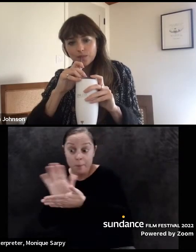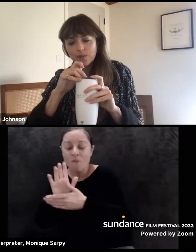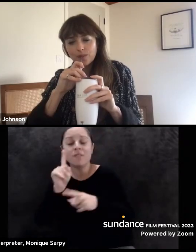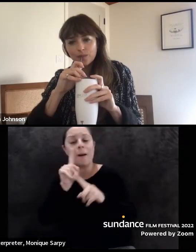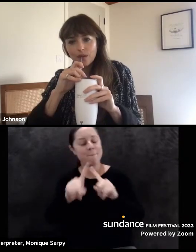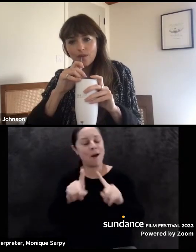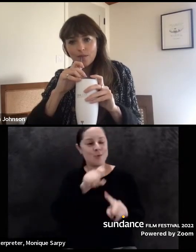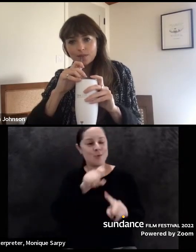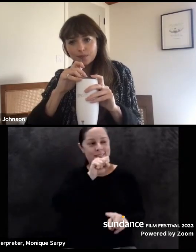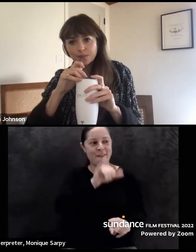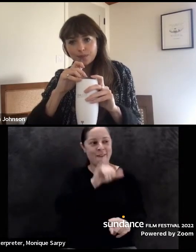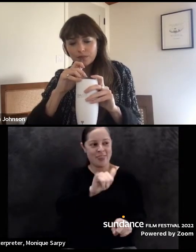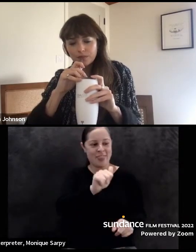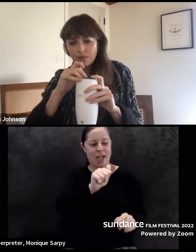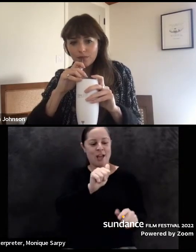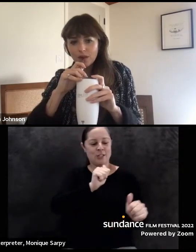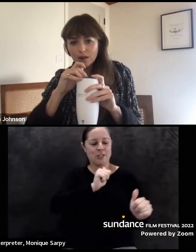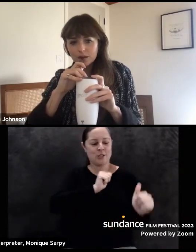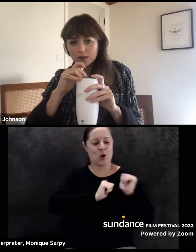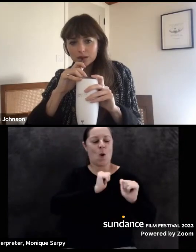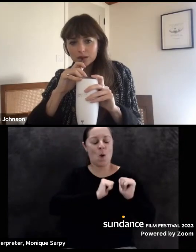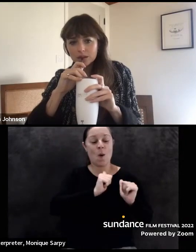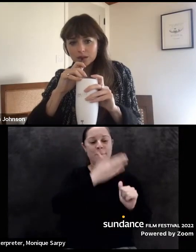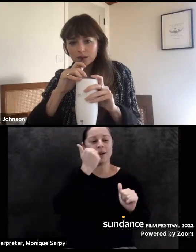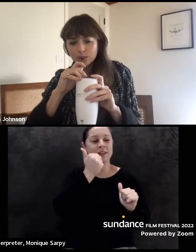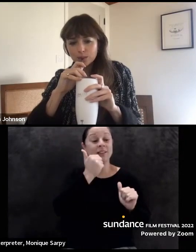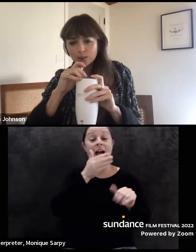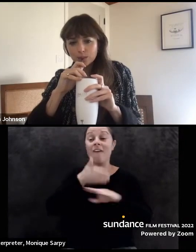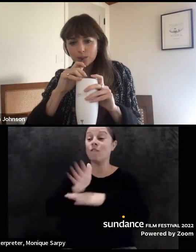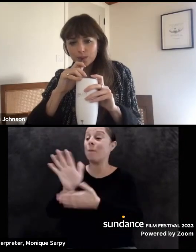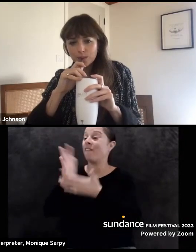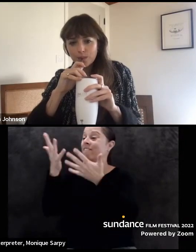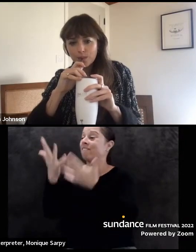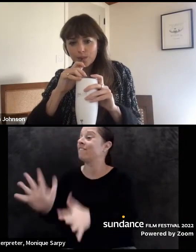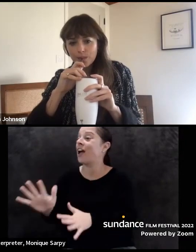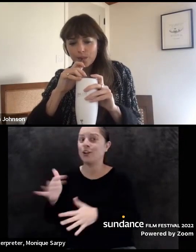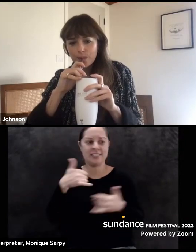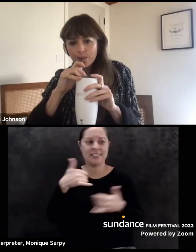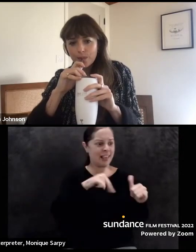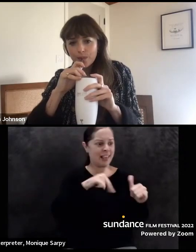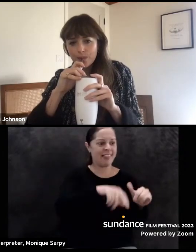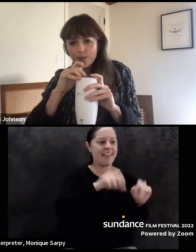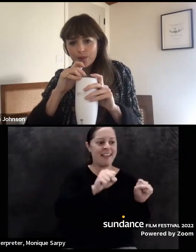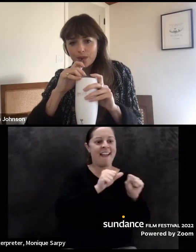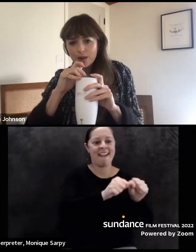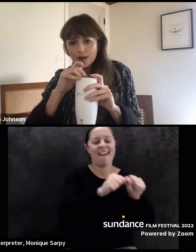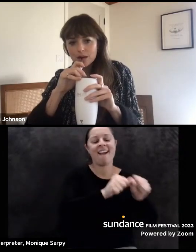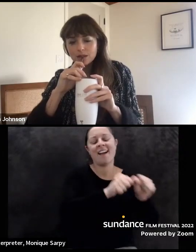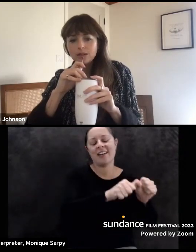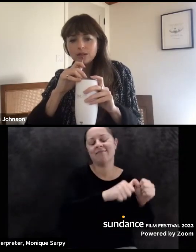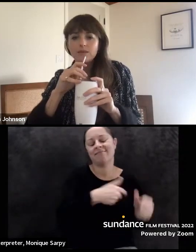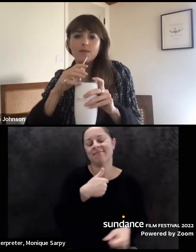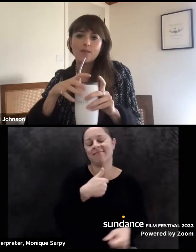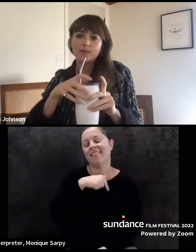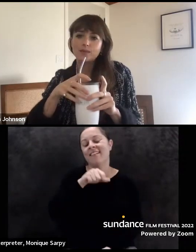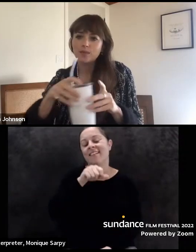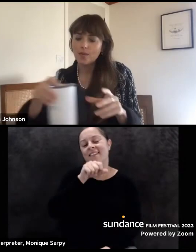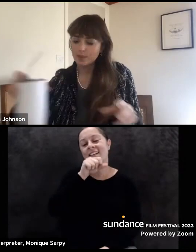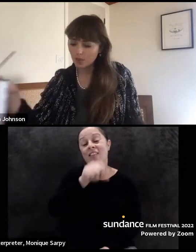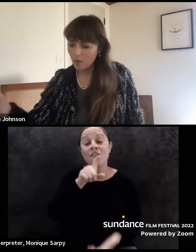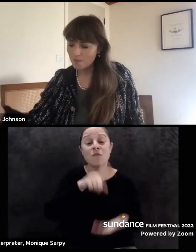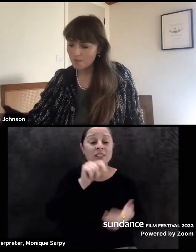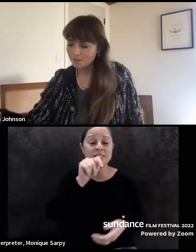that extra in that doesn't come after the movie finishes. So I've definitely been enjoying a lot of what television has to offer. I watched